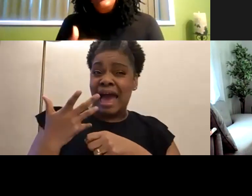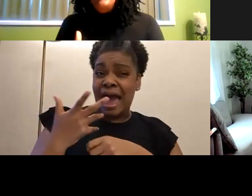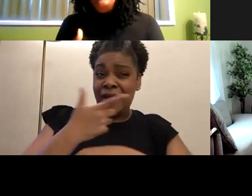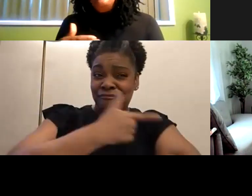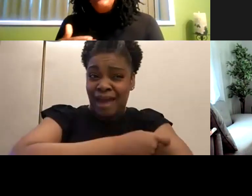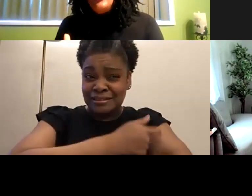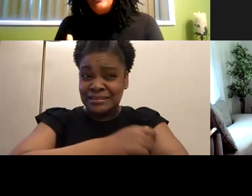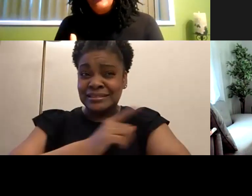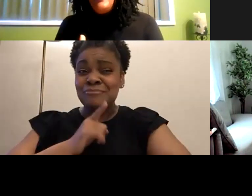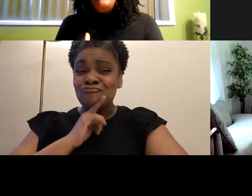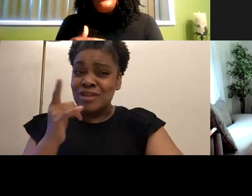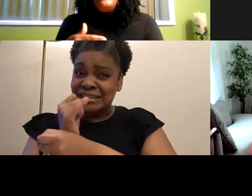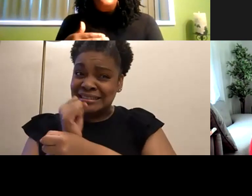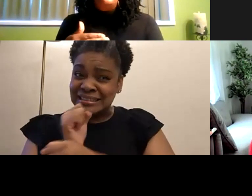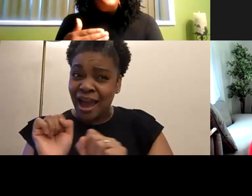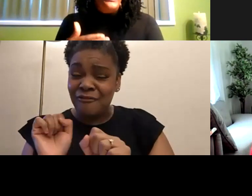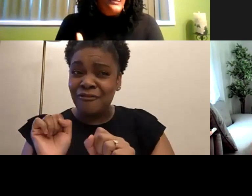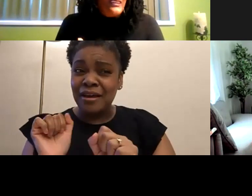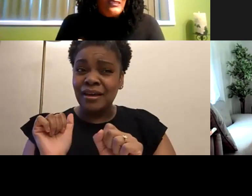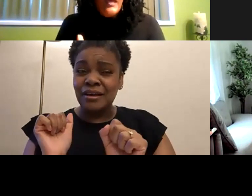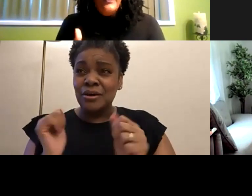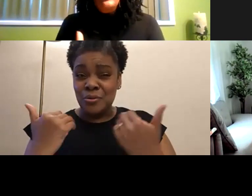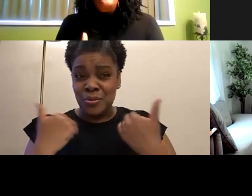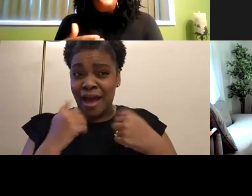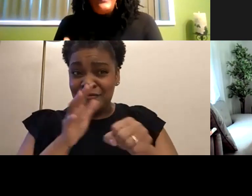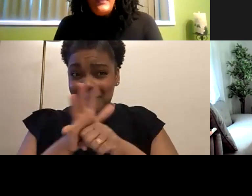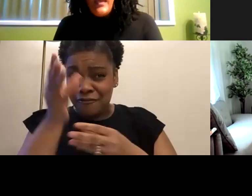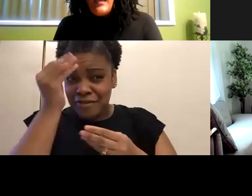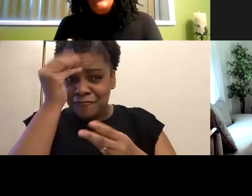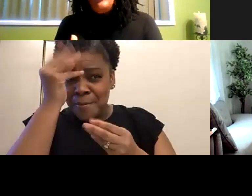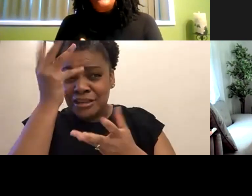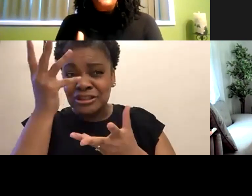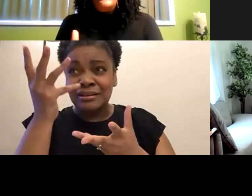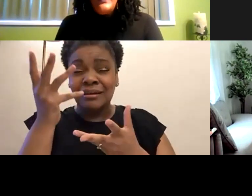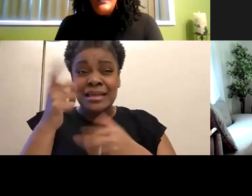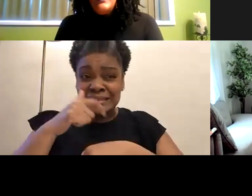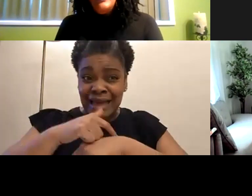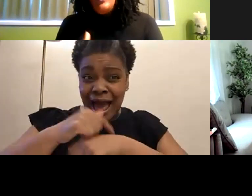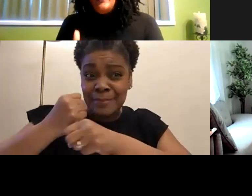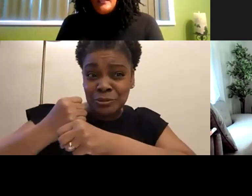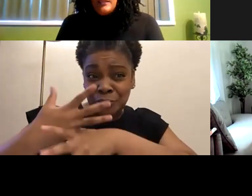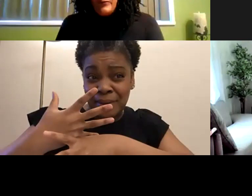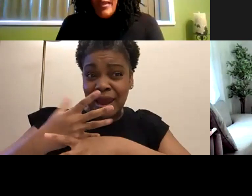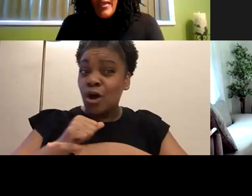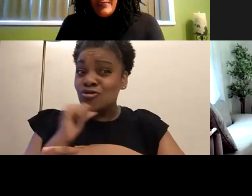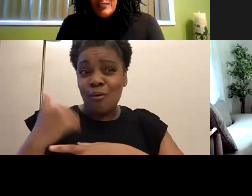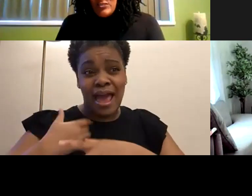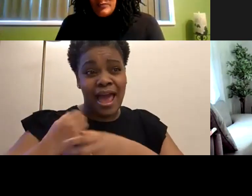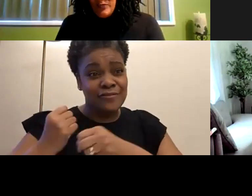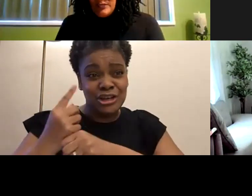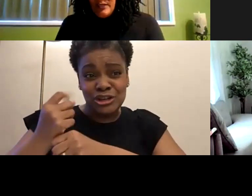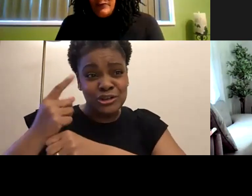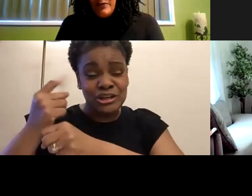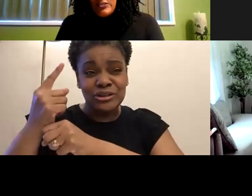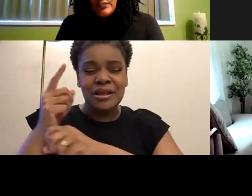there enough information? Did they have enough years to prepare that? What were the studies and all of that stuff? I think it's